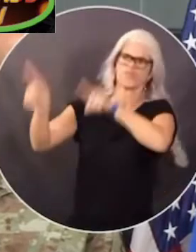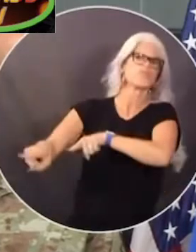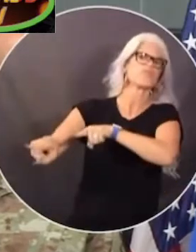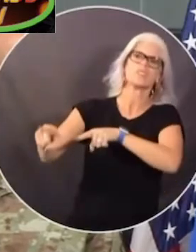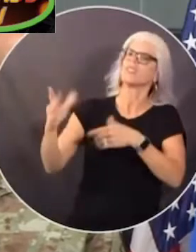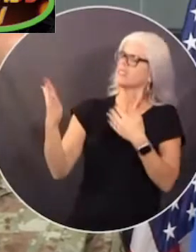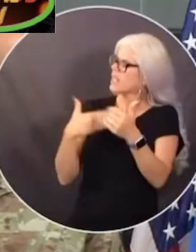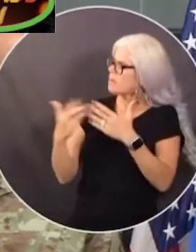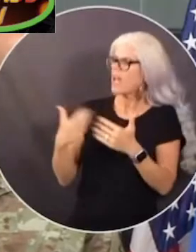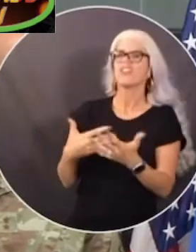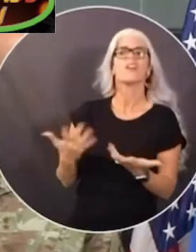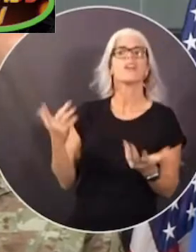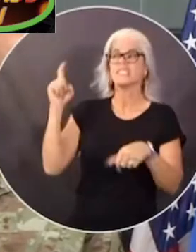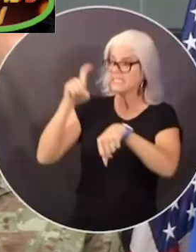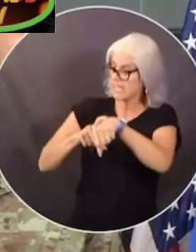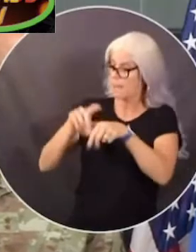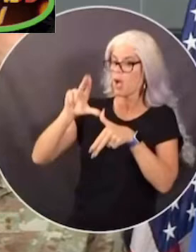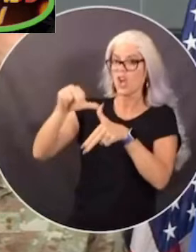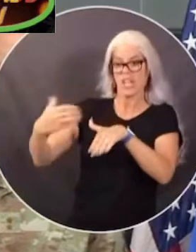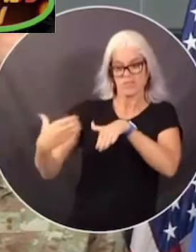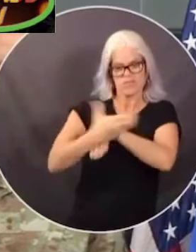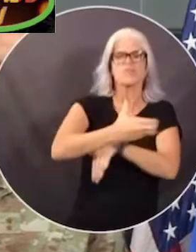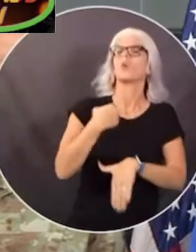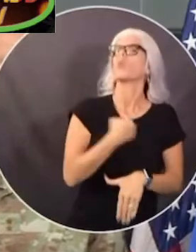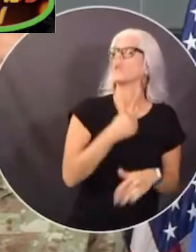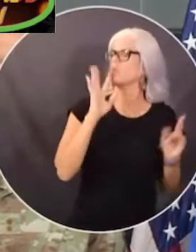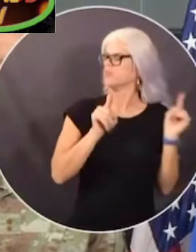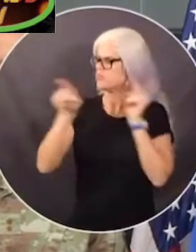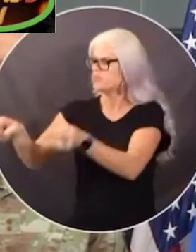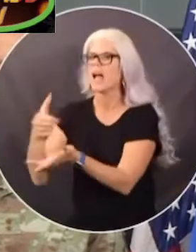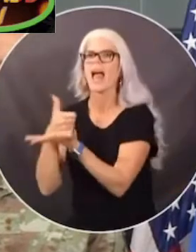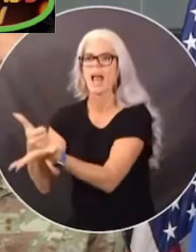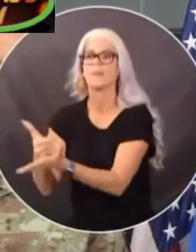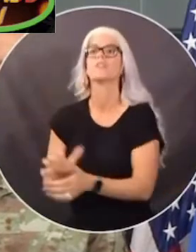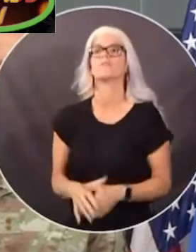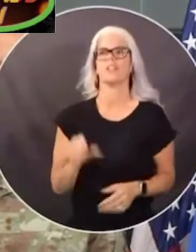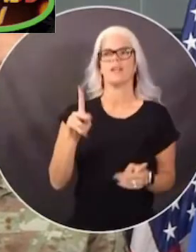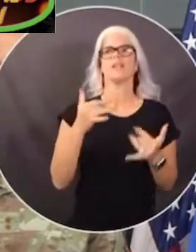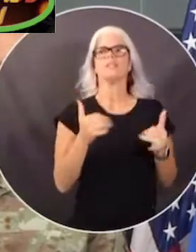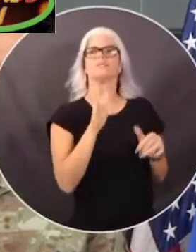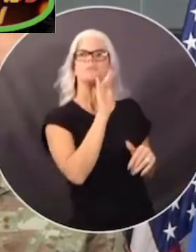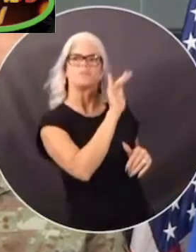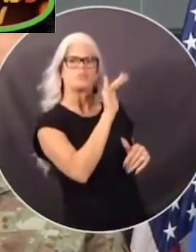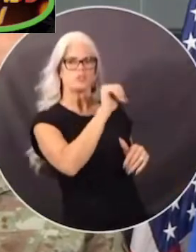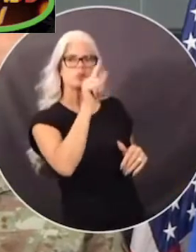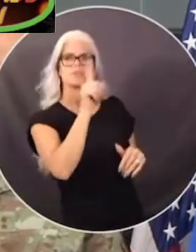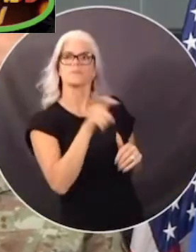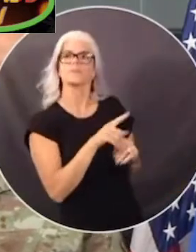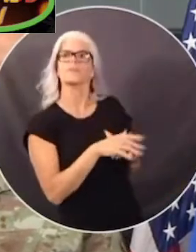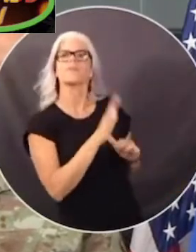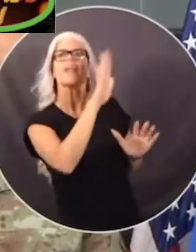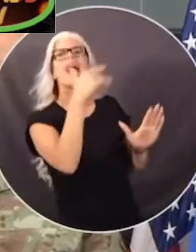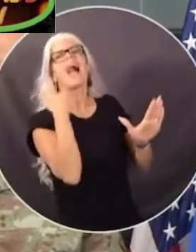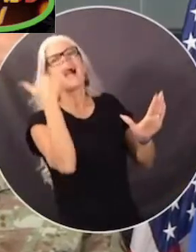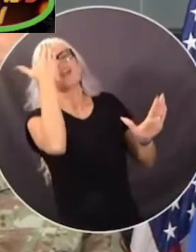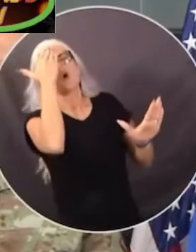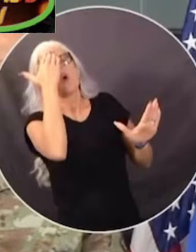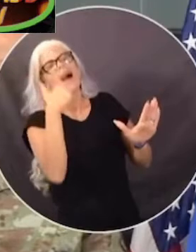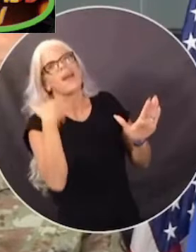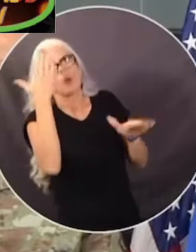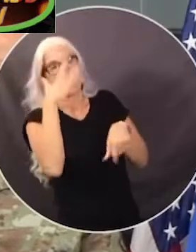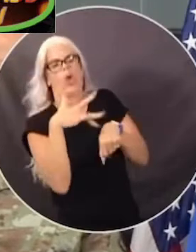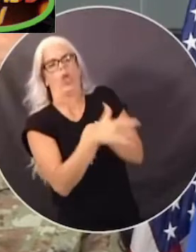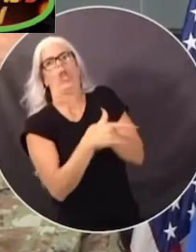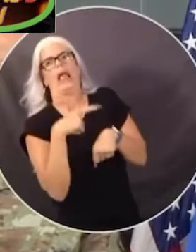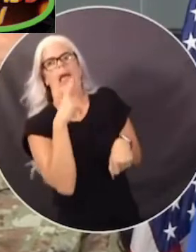to do just that. Yep, go ahead. At this point, Governor, have you heard anything about, and I know it's early, so it's probably too soon to